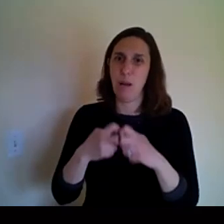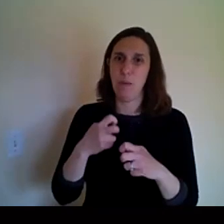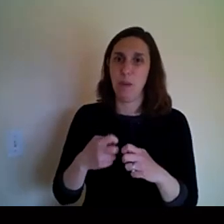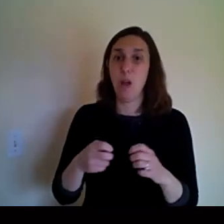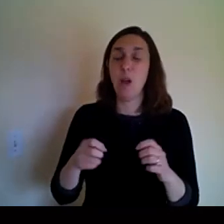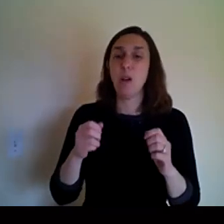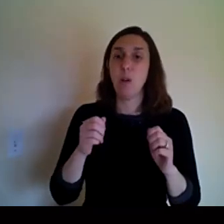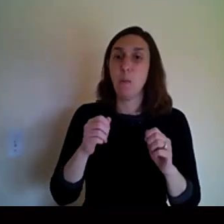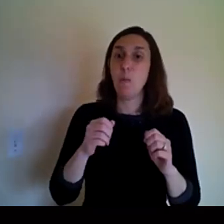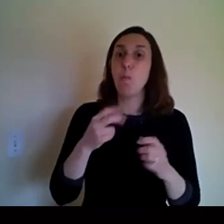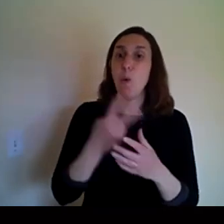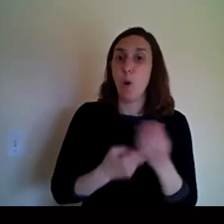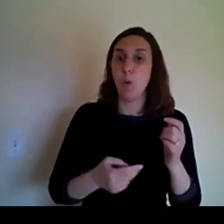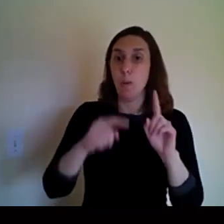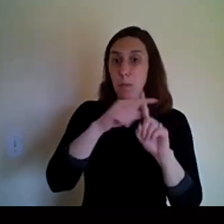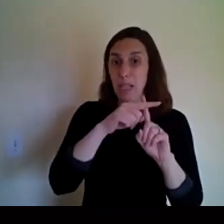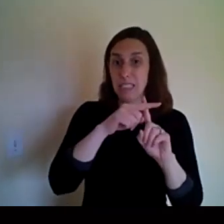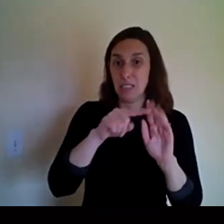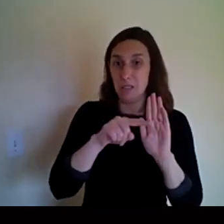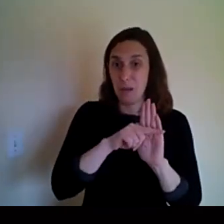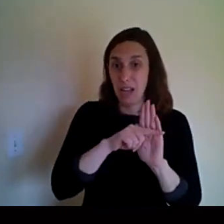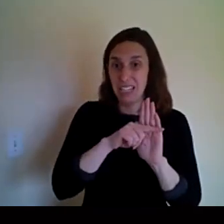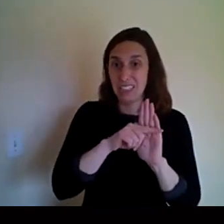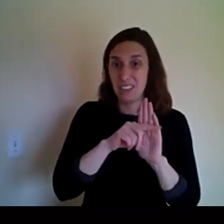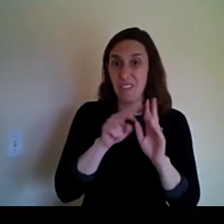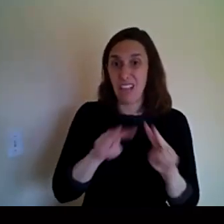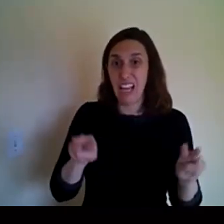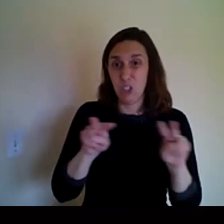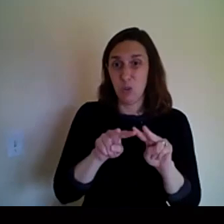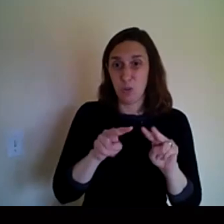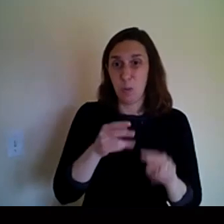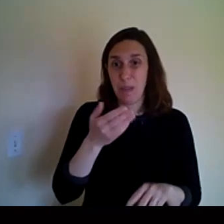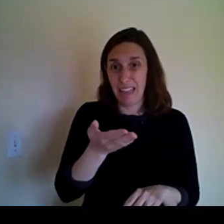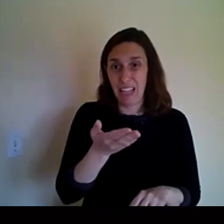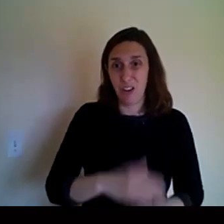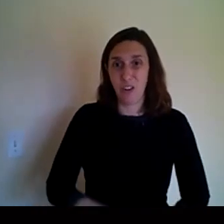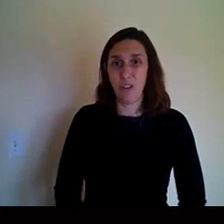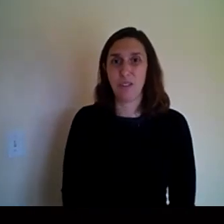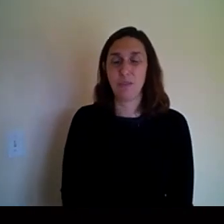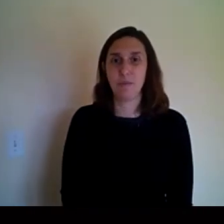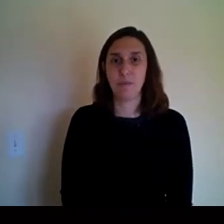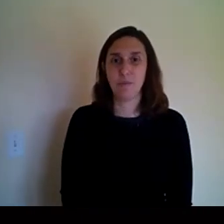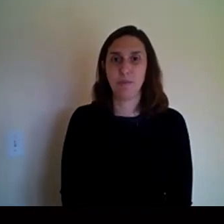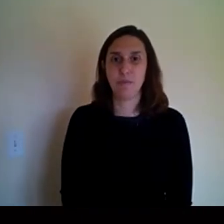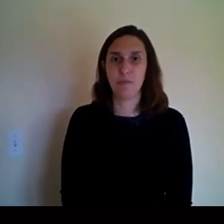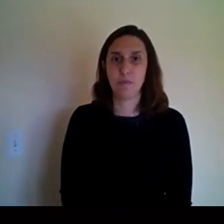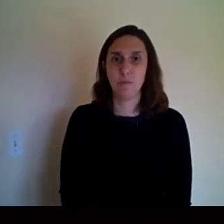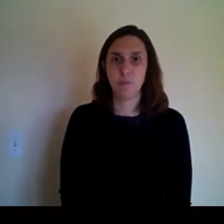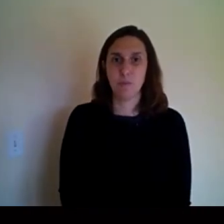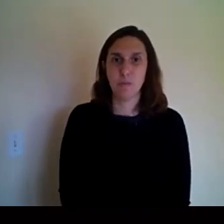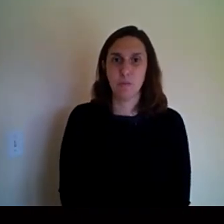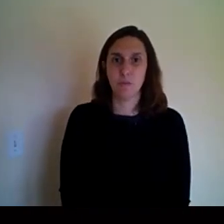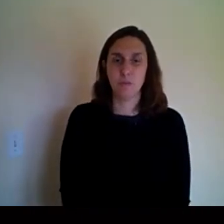Both plus or minus values are good. Both plus or minus values.